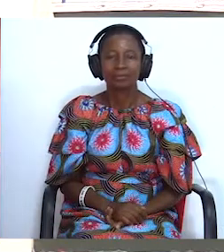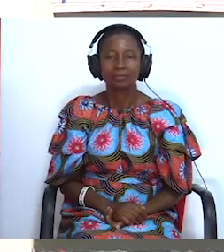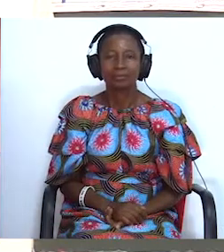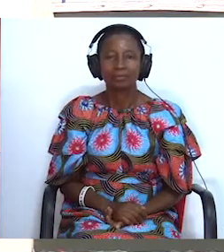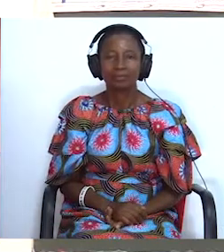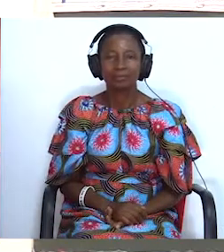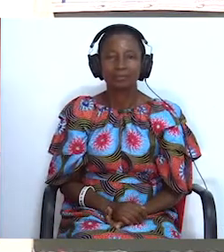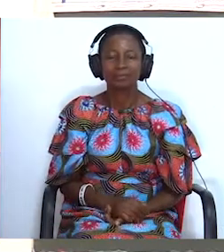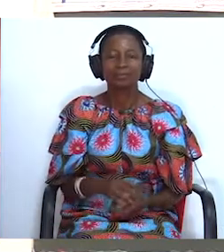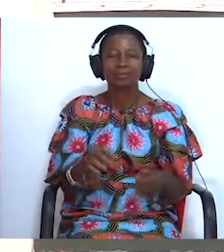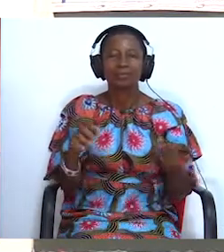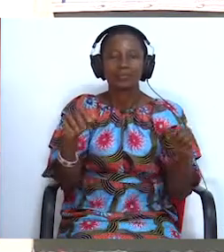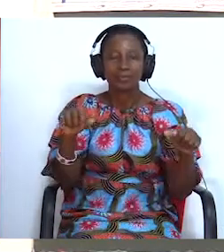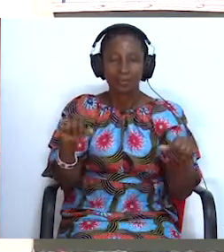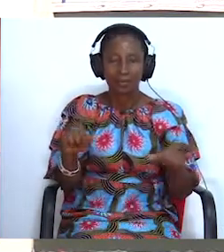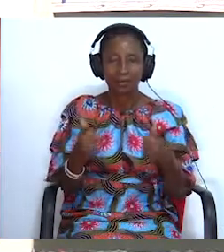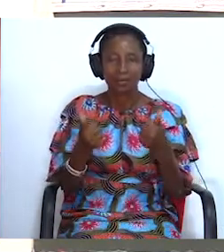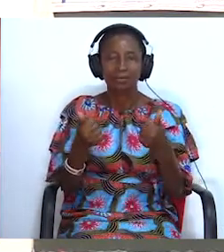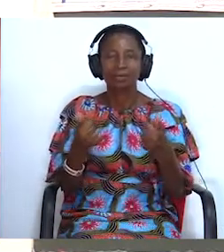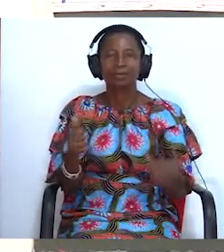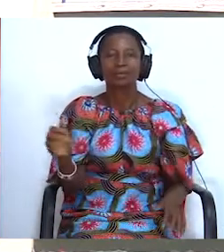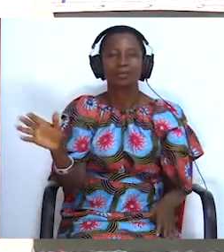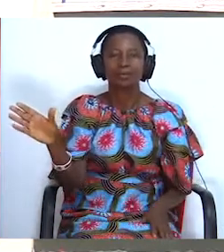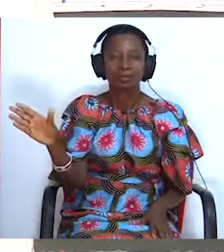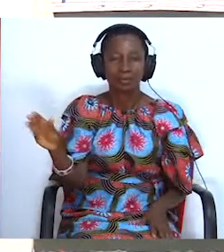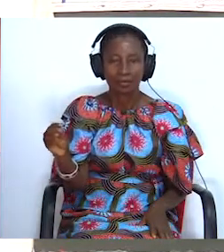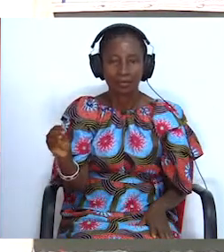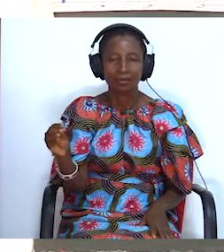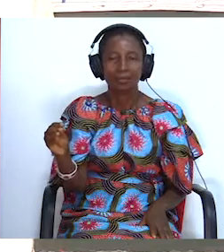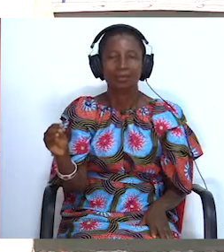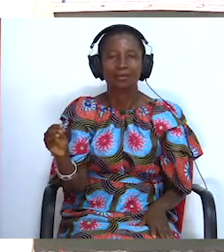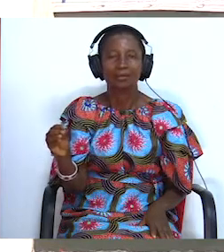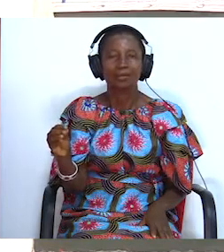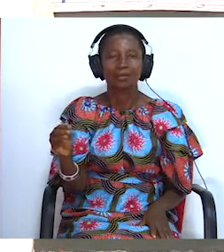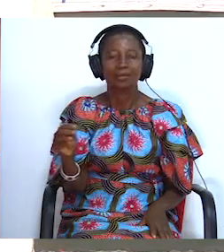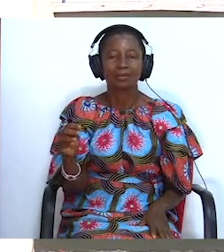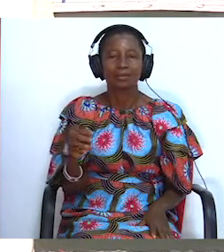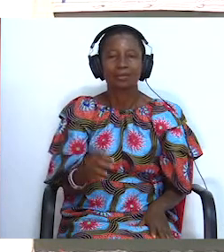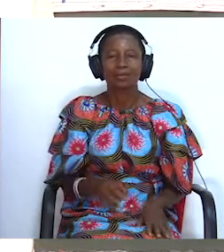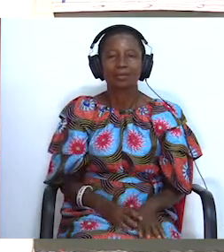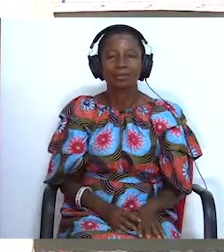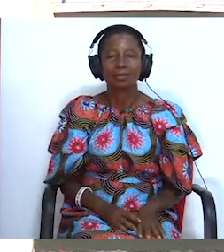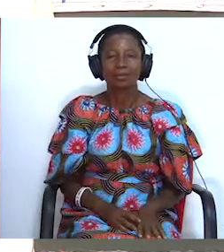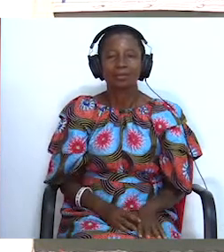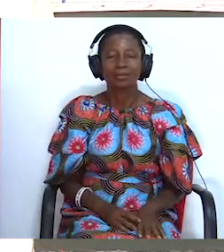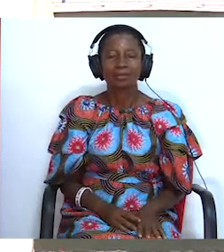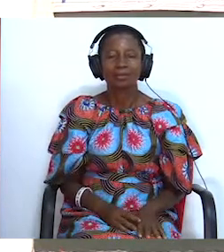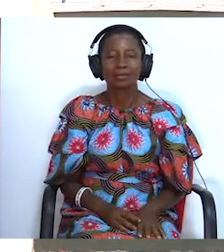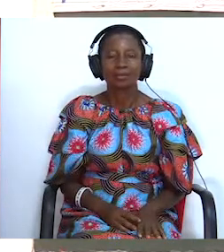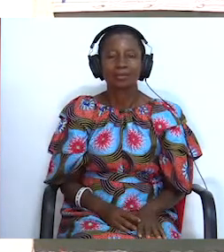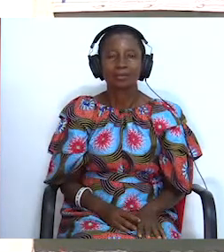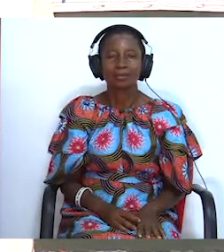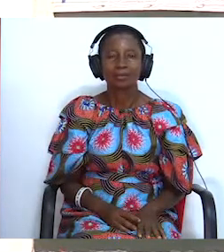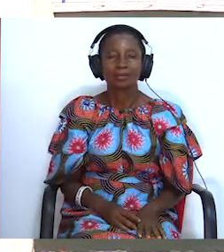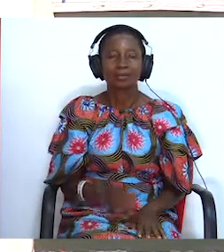or who can tell me the first sound that you hear when you